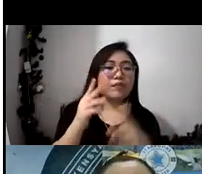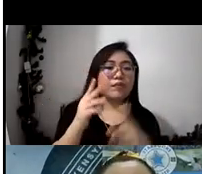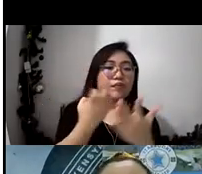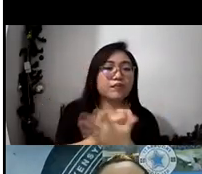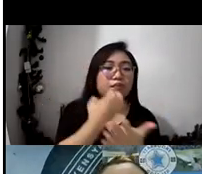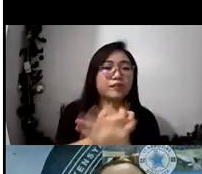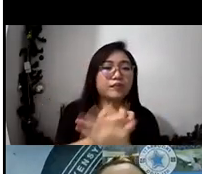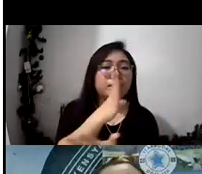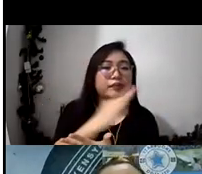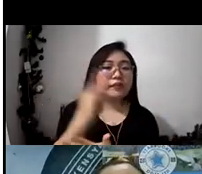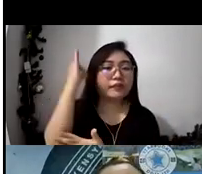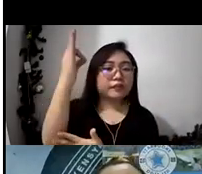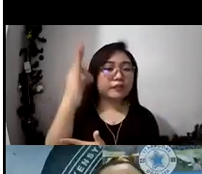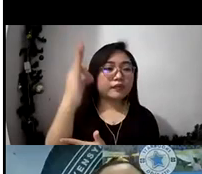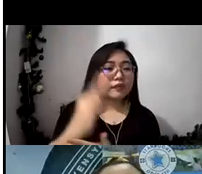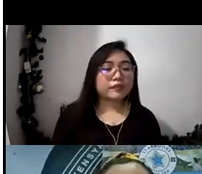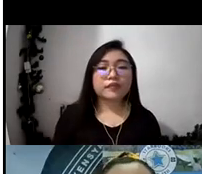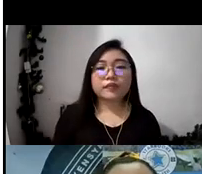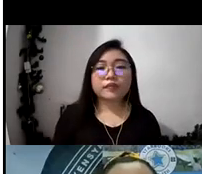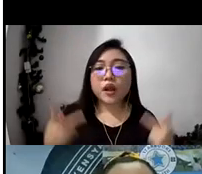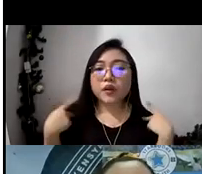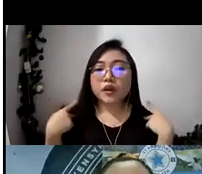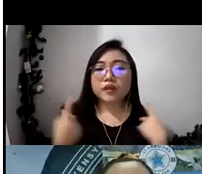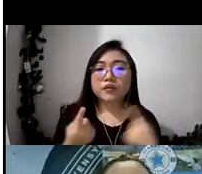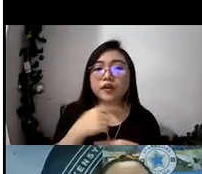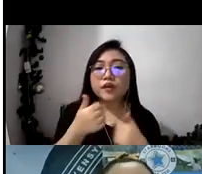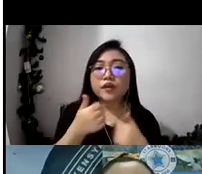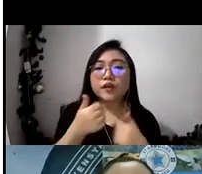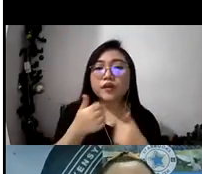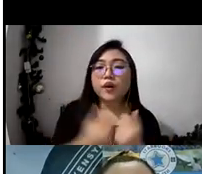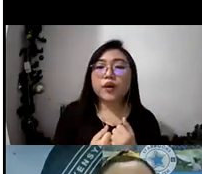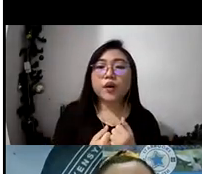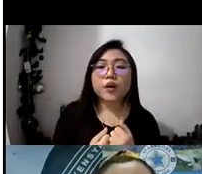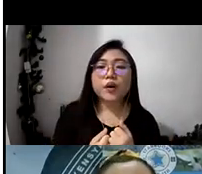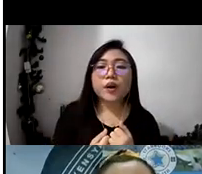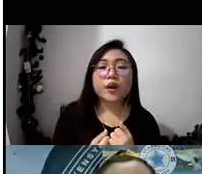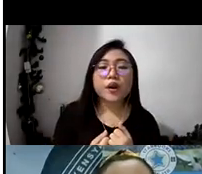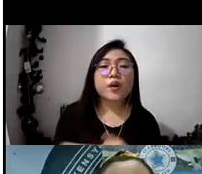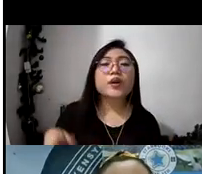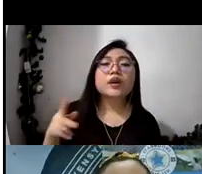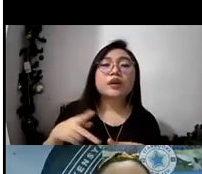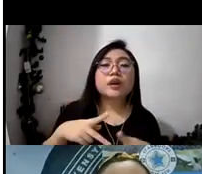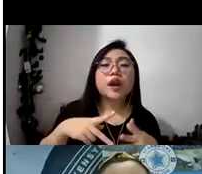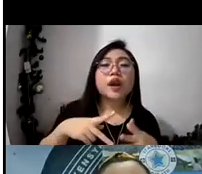Kinabukasan. So we have the following program of activities.